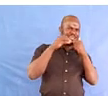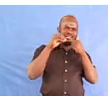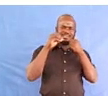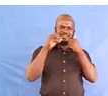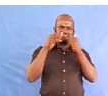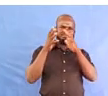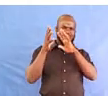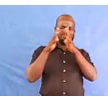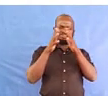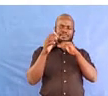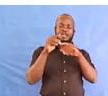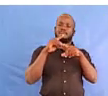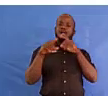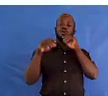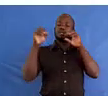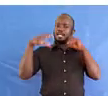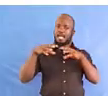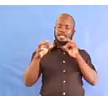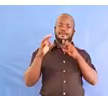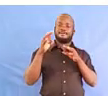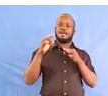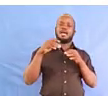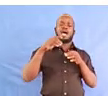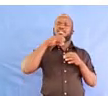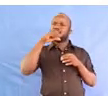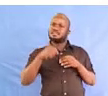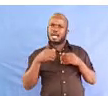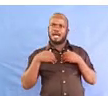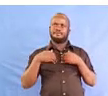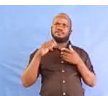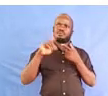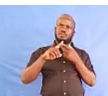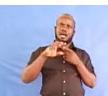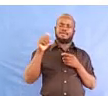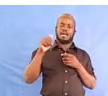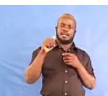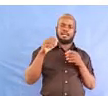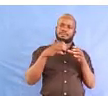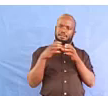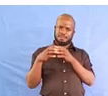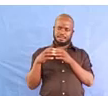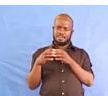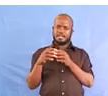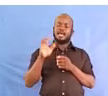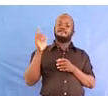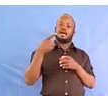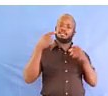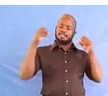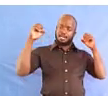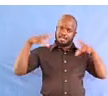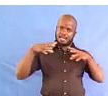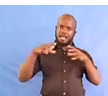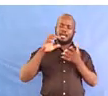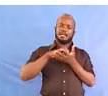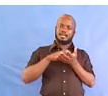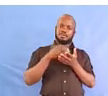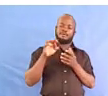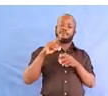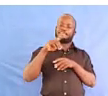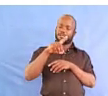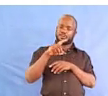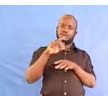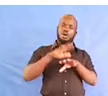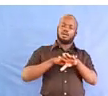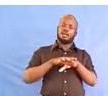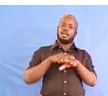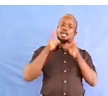the 1880s, but it's not yet clear if these prior transfers had any ancestry to the current strains. The first